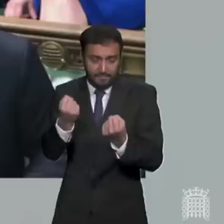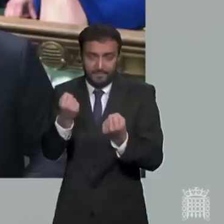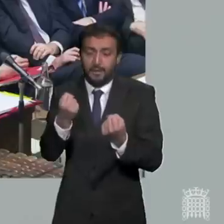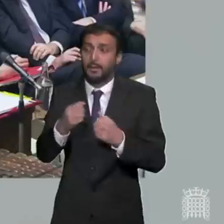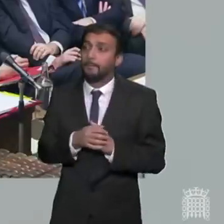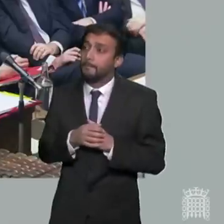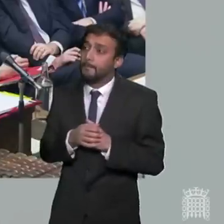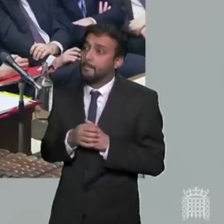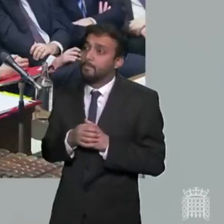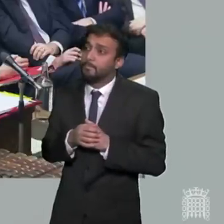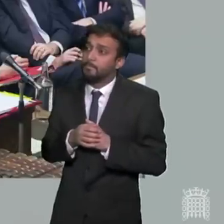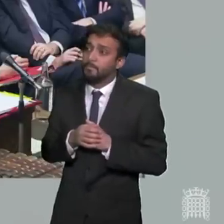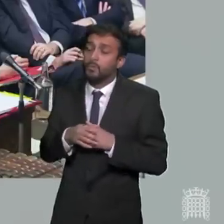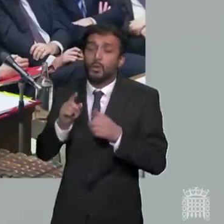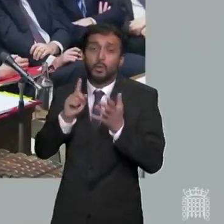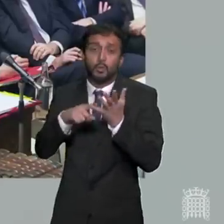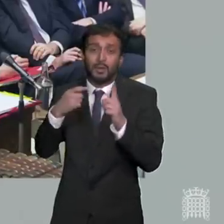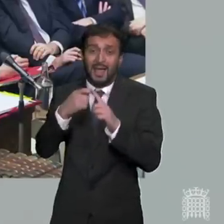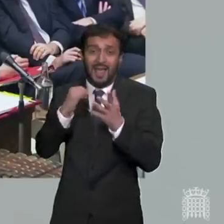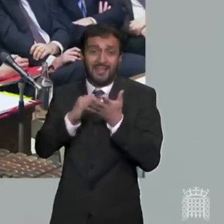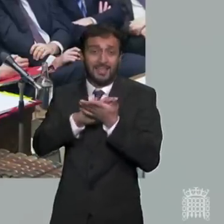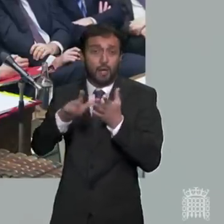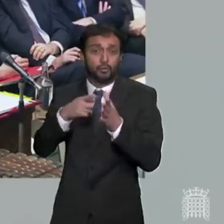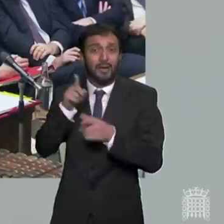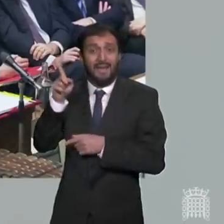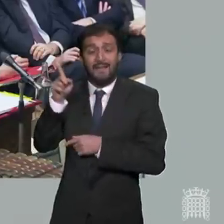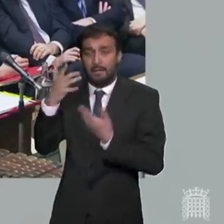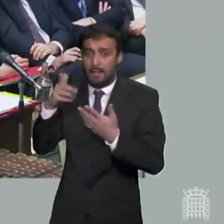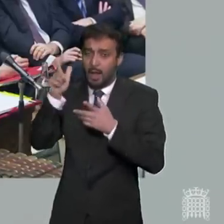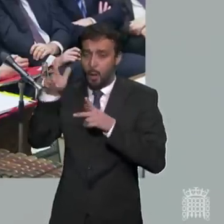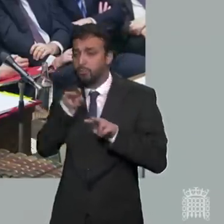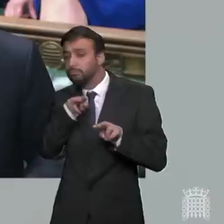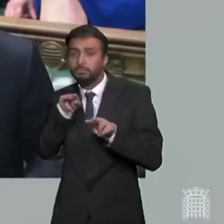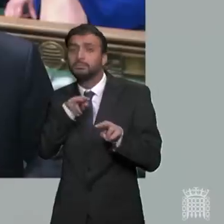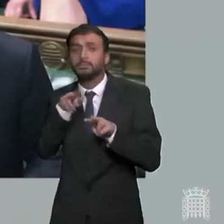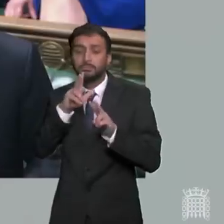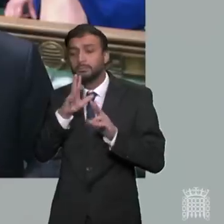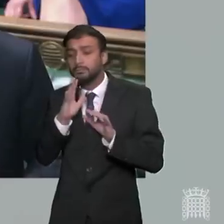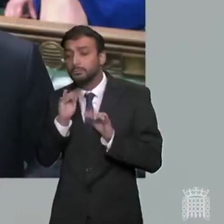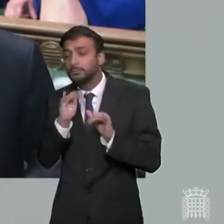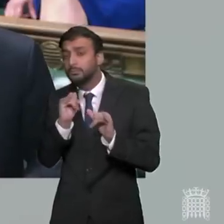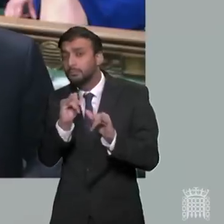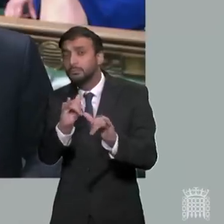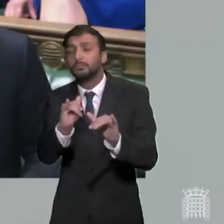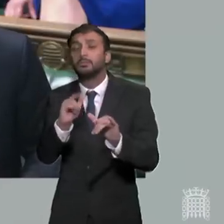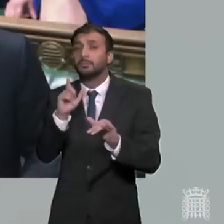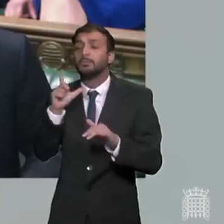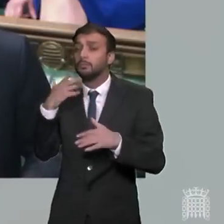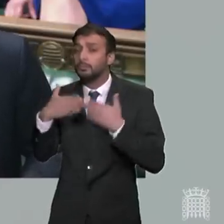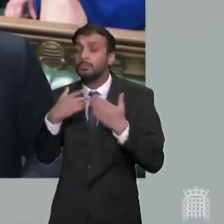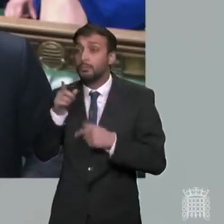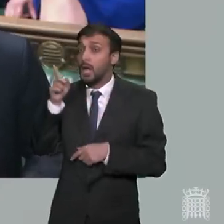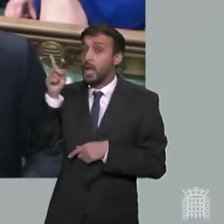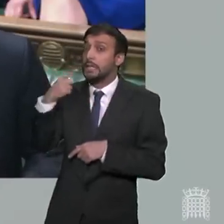case. And the UK SHA are monitoring the situation at pace, and what they have confirmed is that this is not a